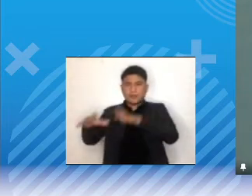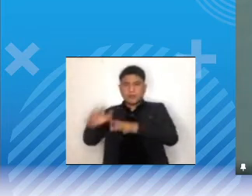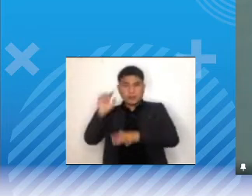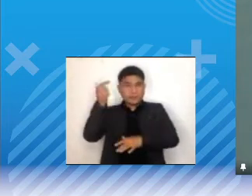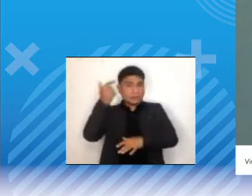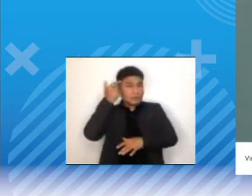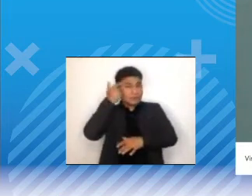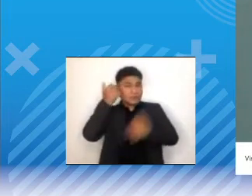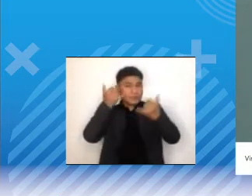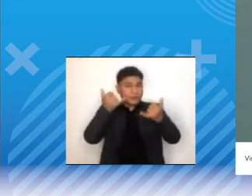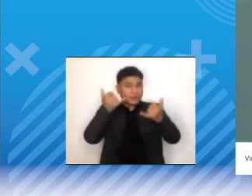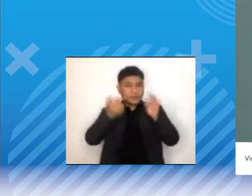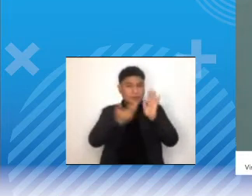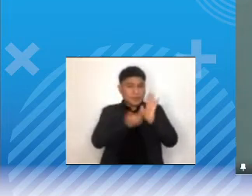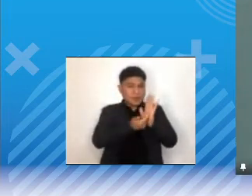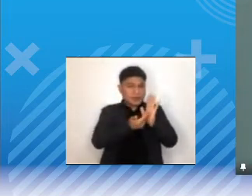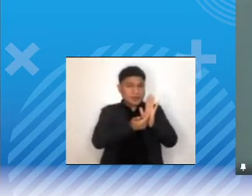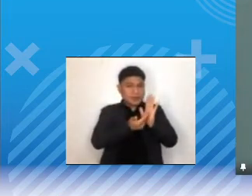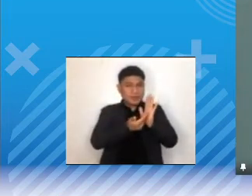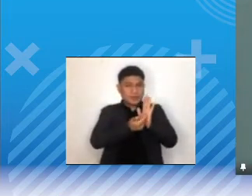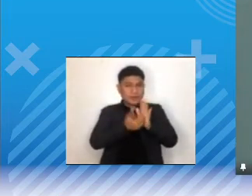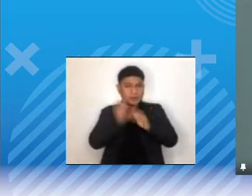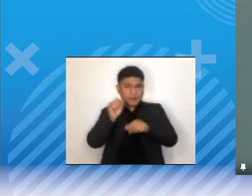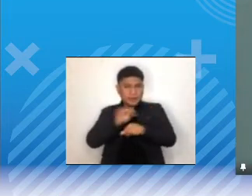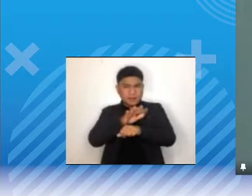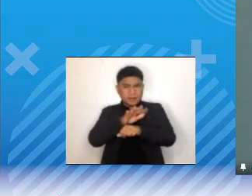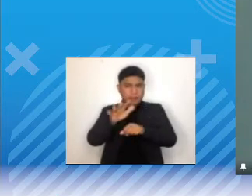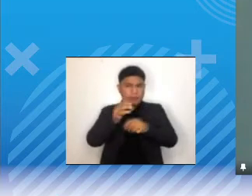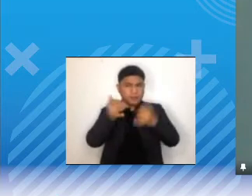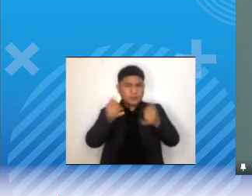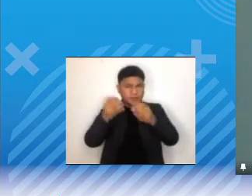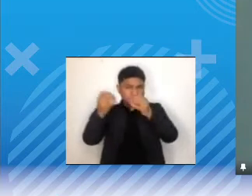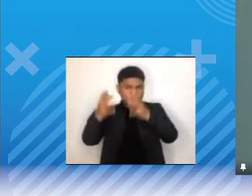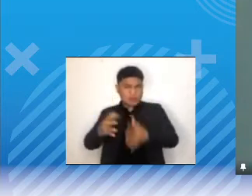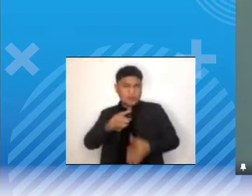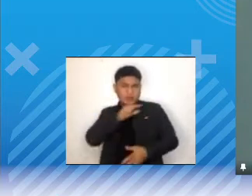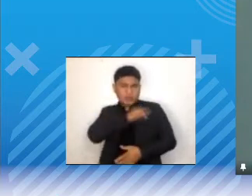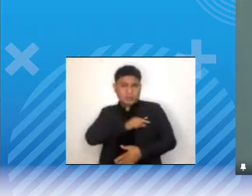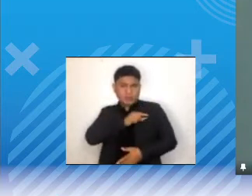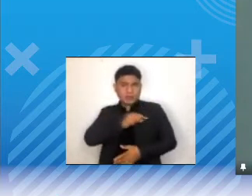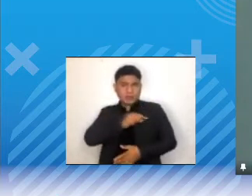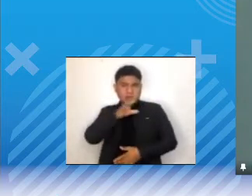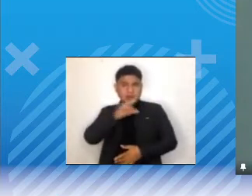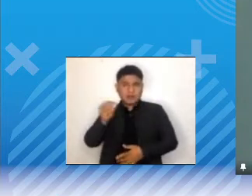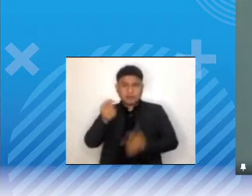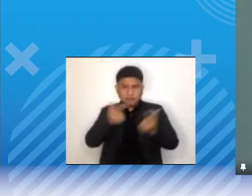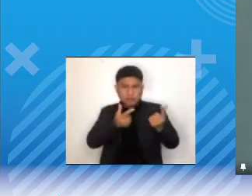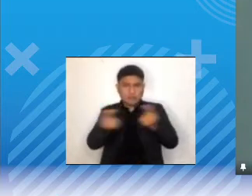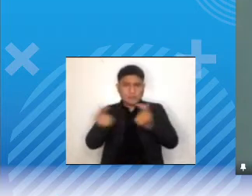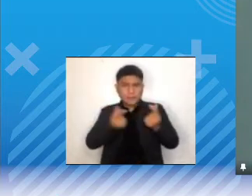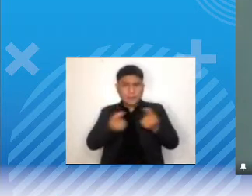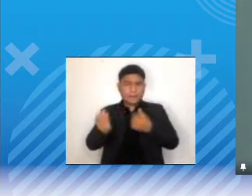provide evidence-based policy advice for strengthening teacher quality by conducting